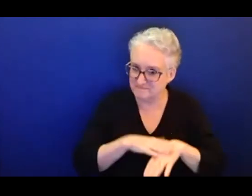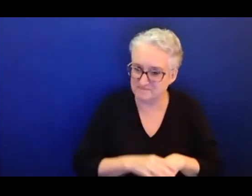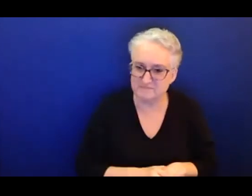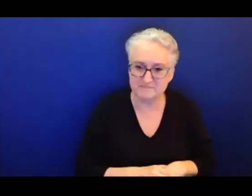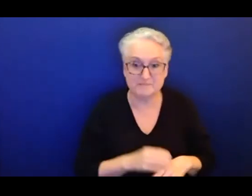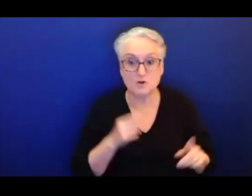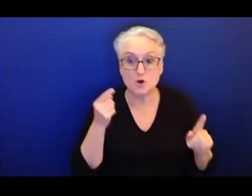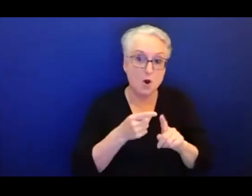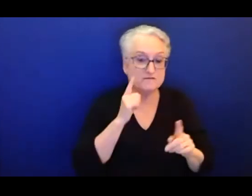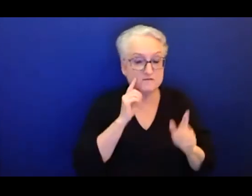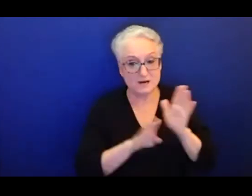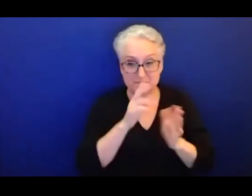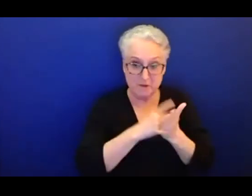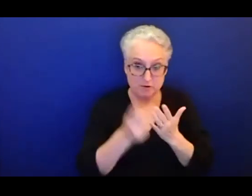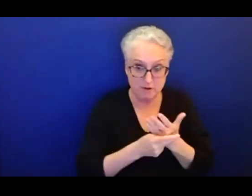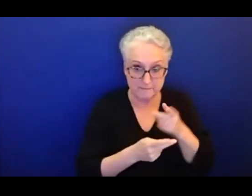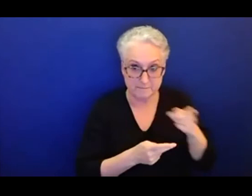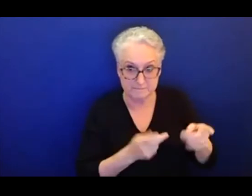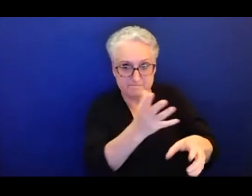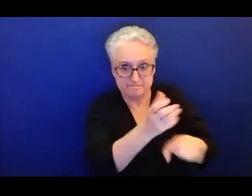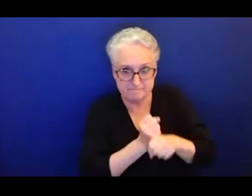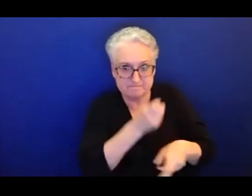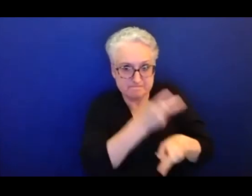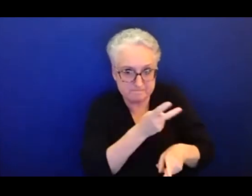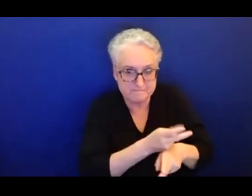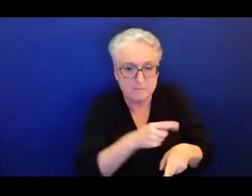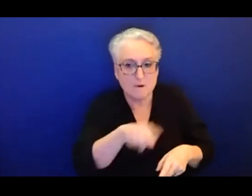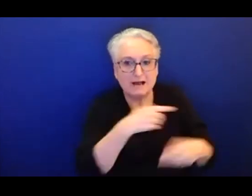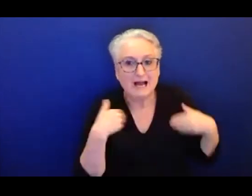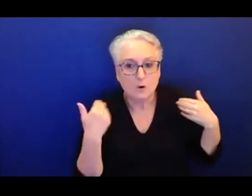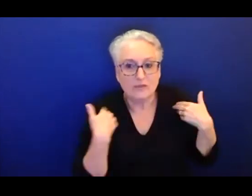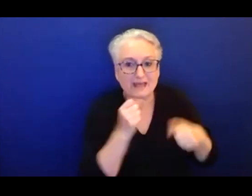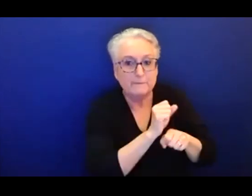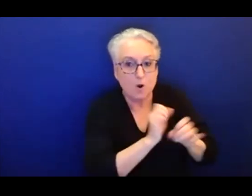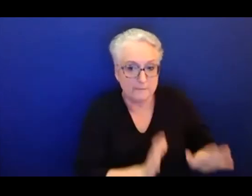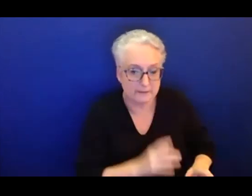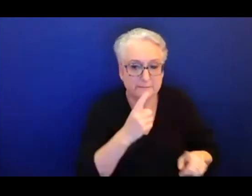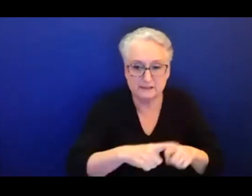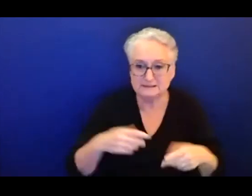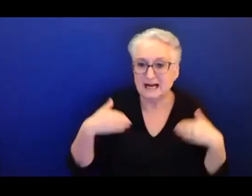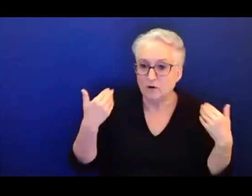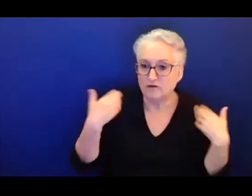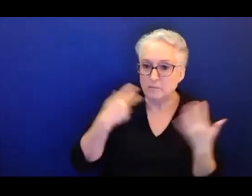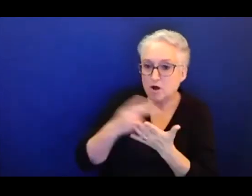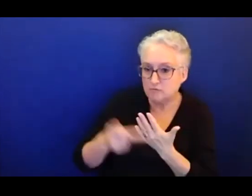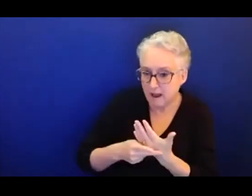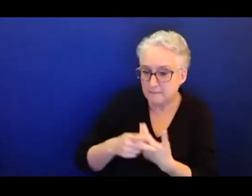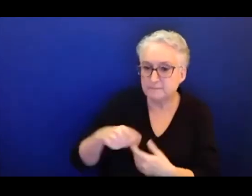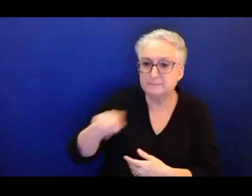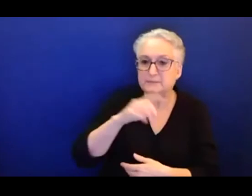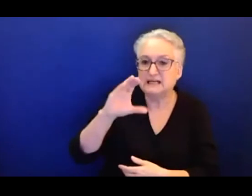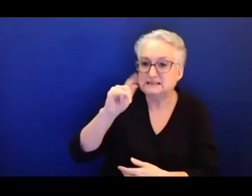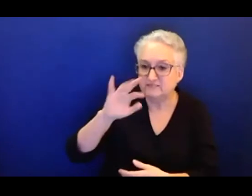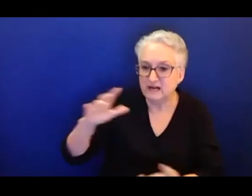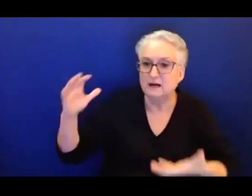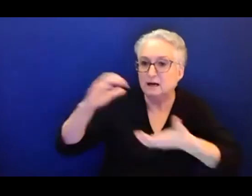employment, readiness and job skill training, positive youth programming, civic engagement, also capital funding